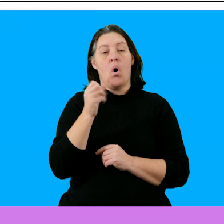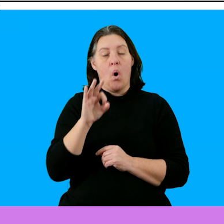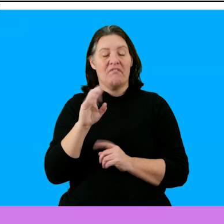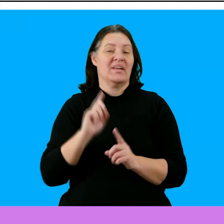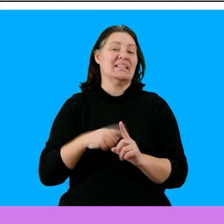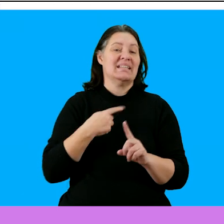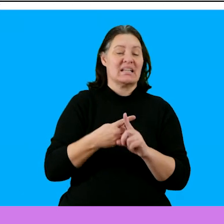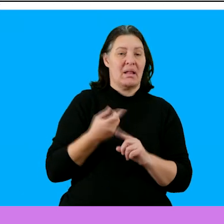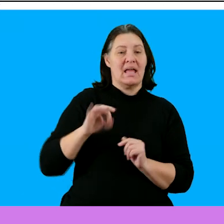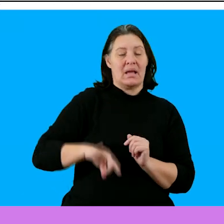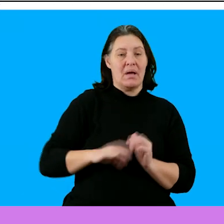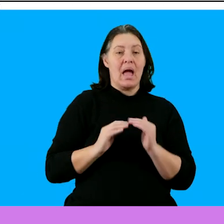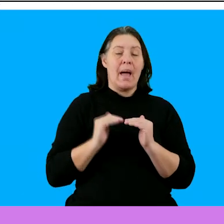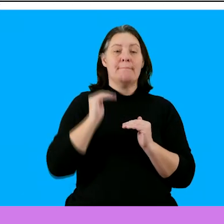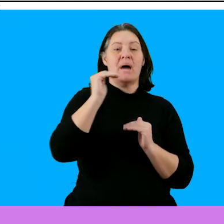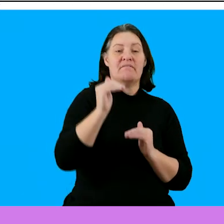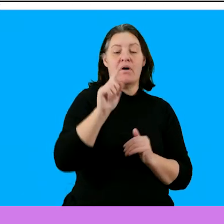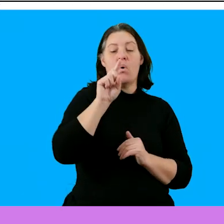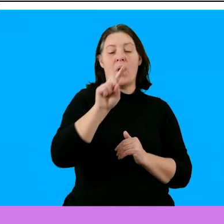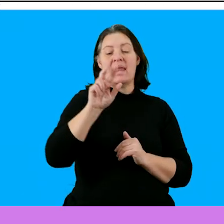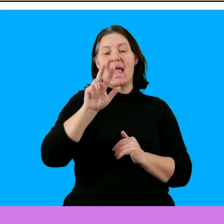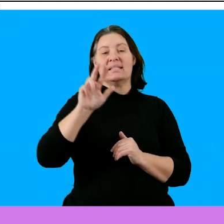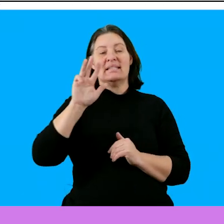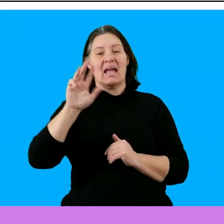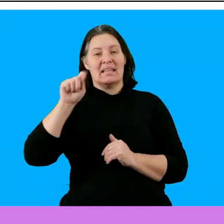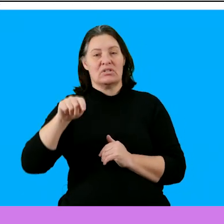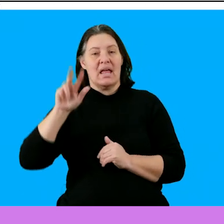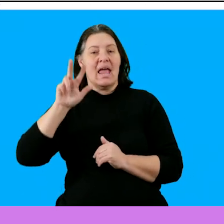26% of the taxable income above